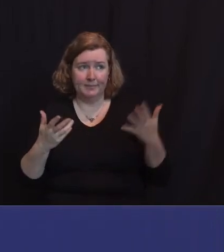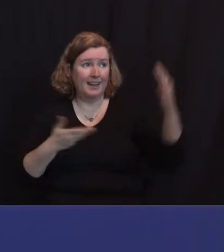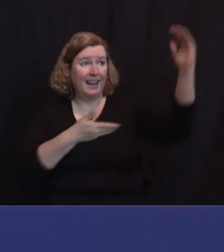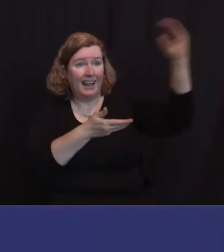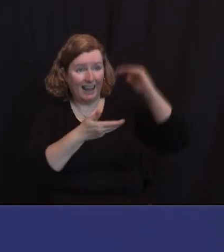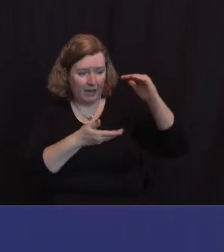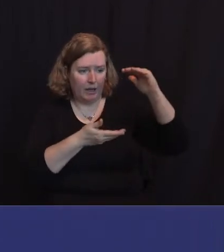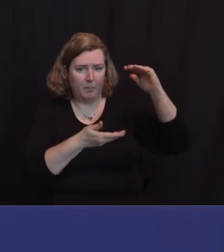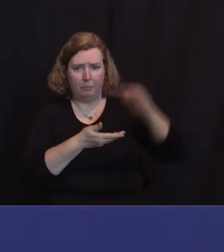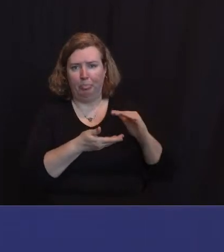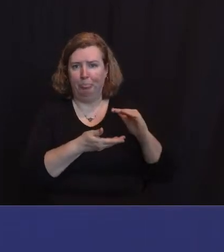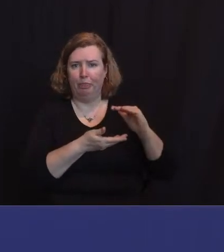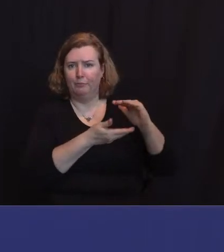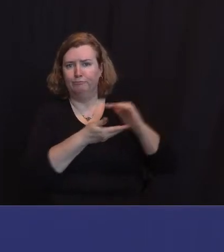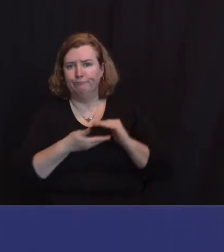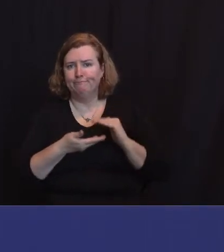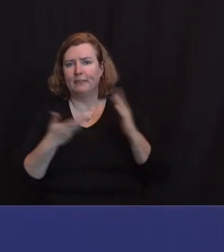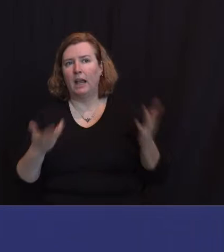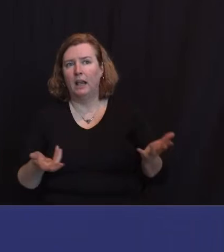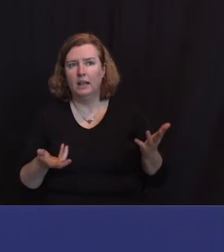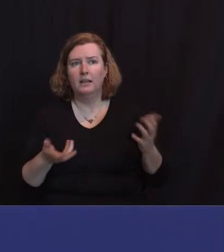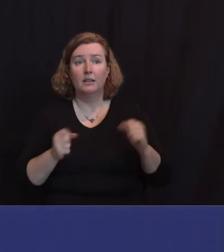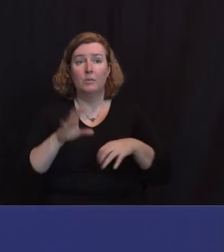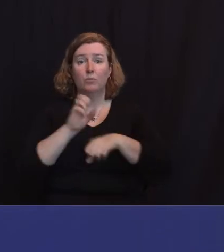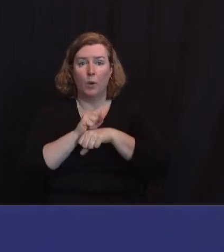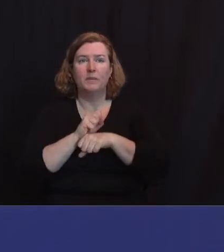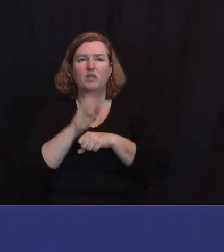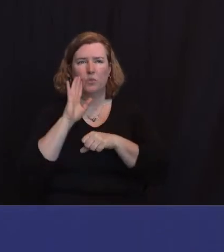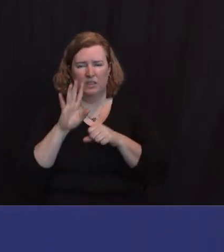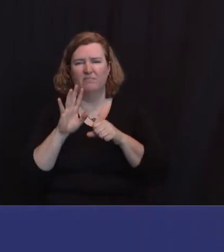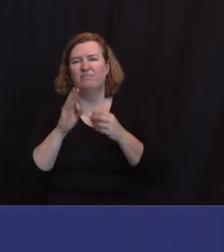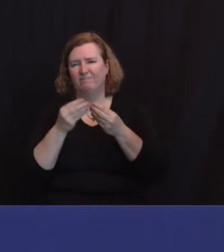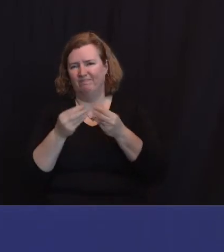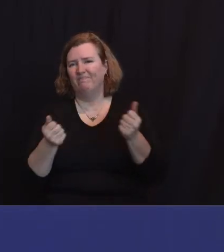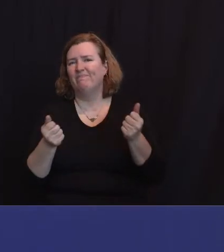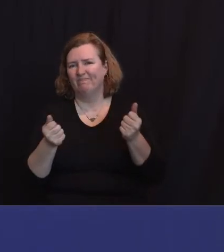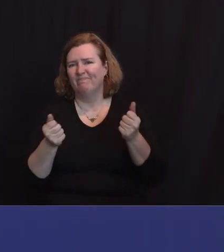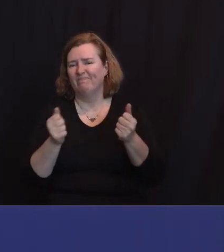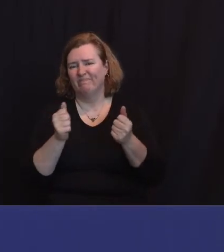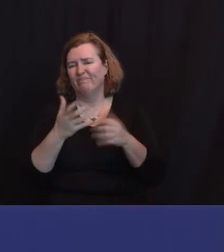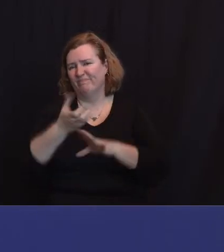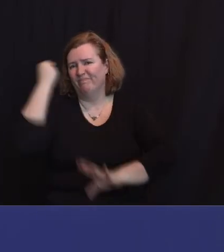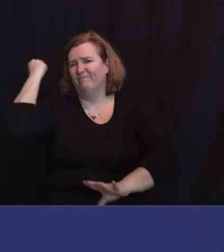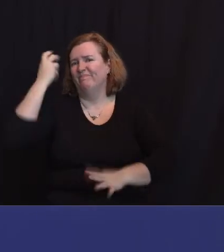and those appointments are going to dry up. So it's going to reach its